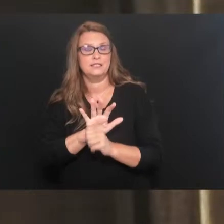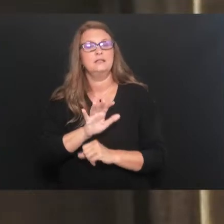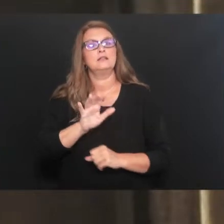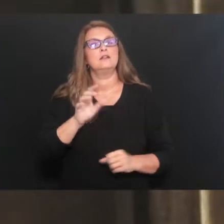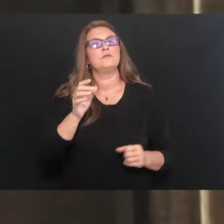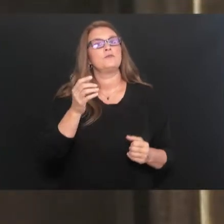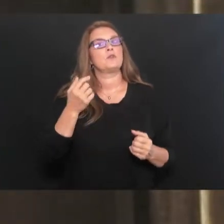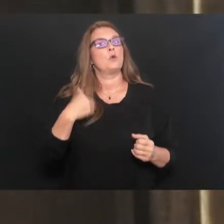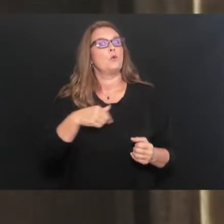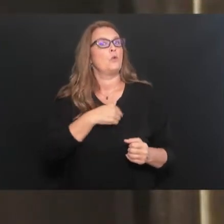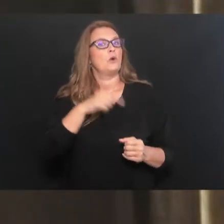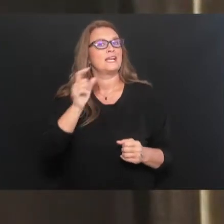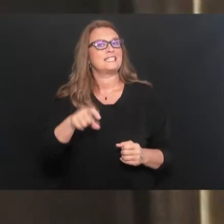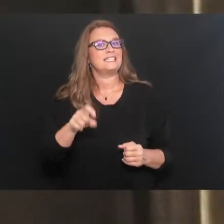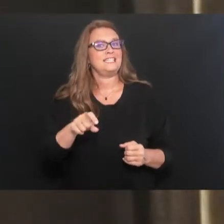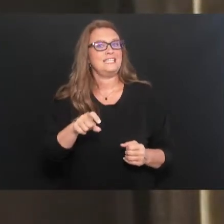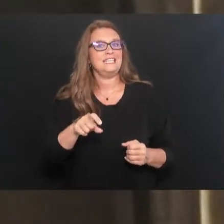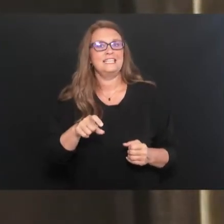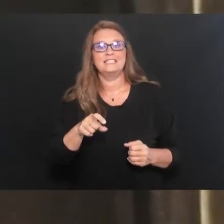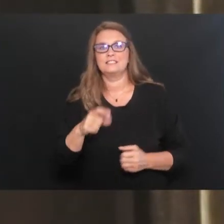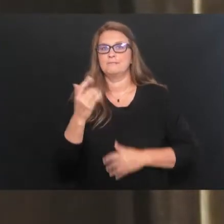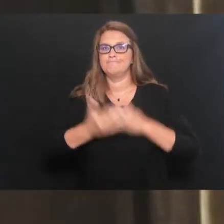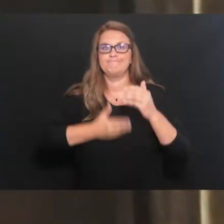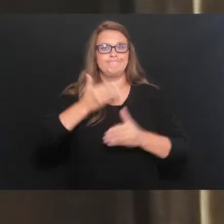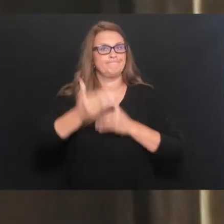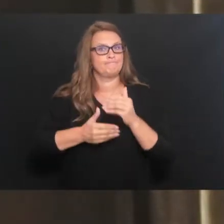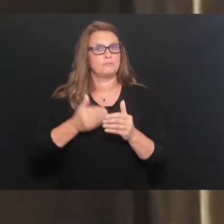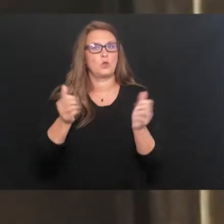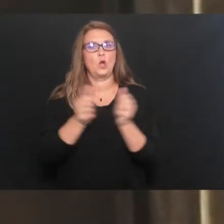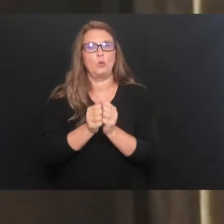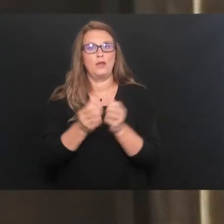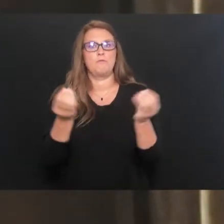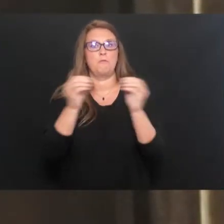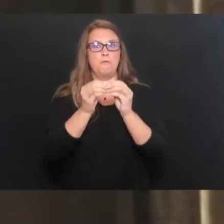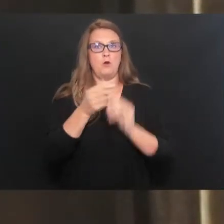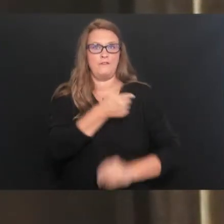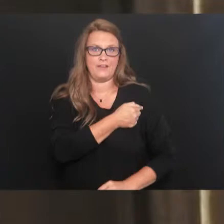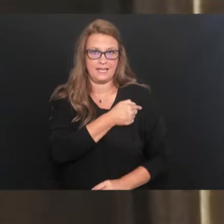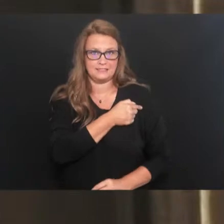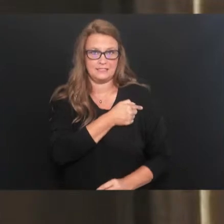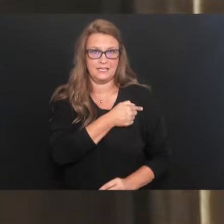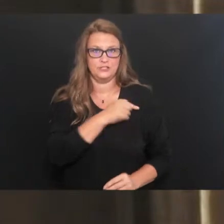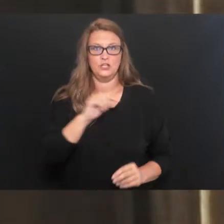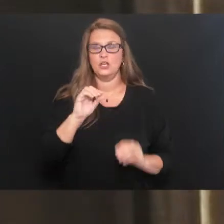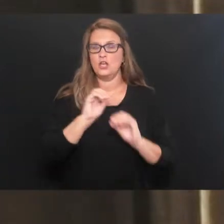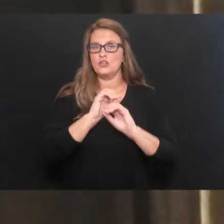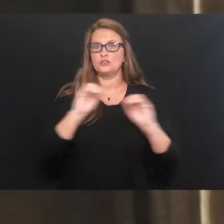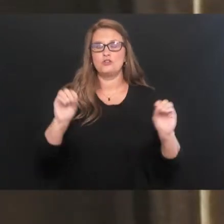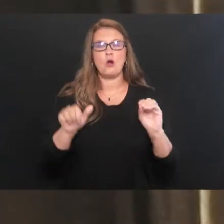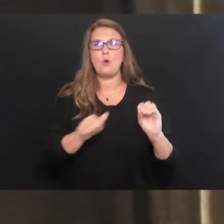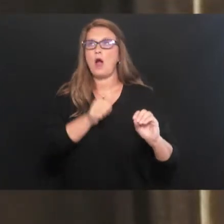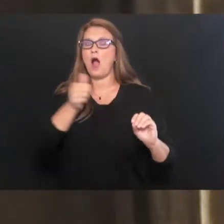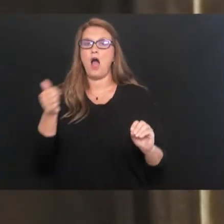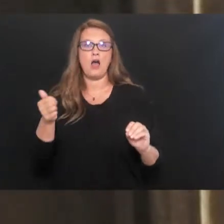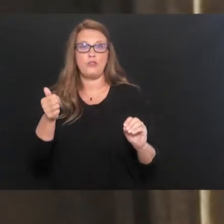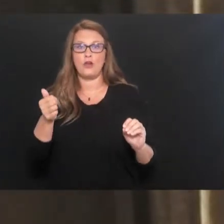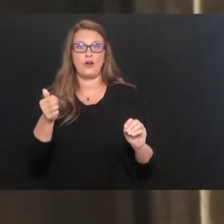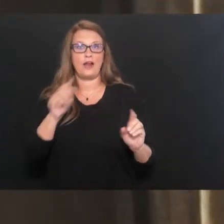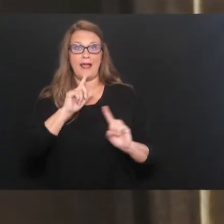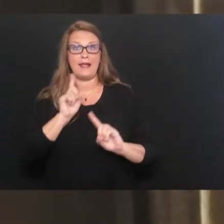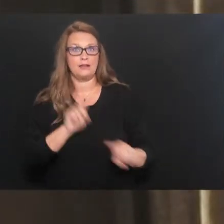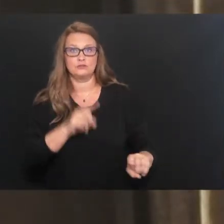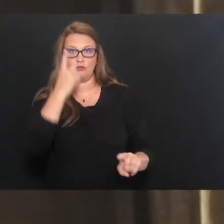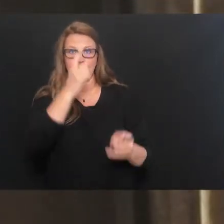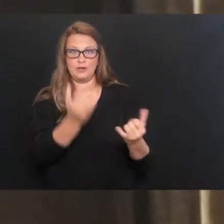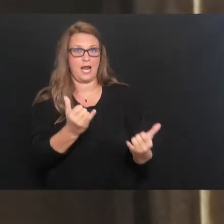to generate the firewalls is vaccination. And there's really no other intervention that works as well as